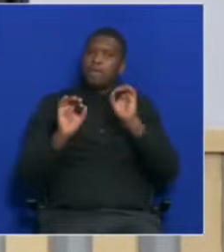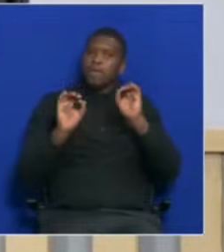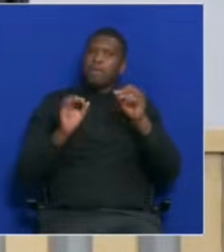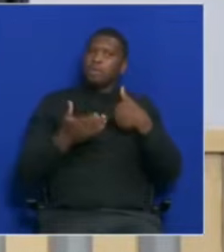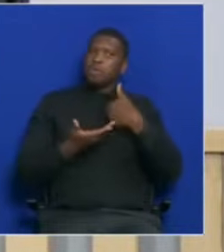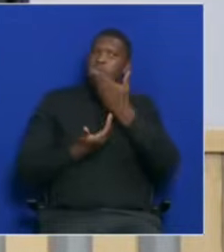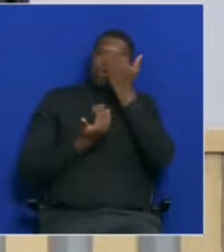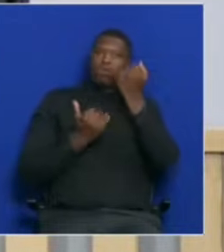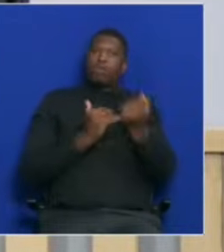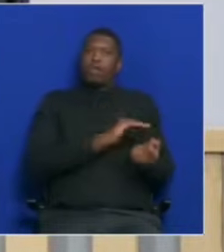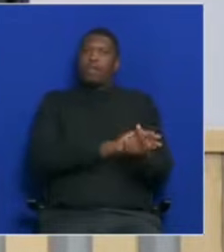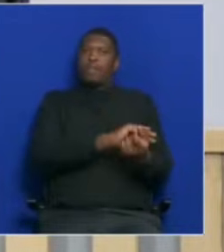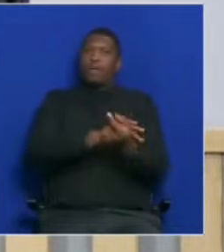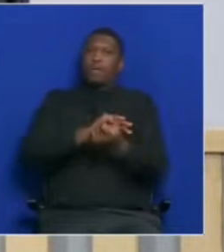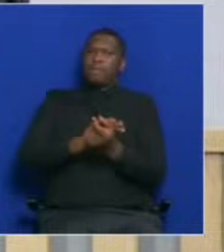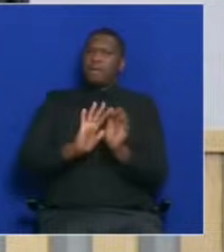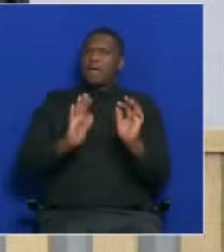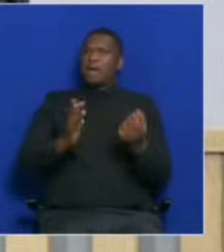That is true.